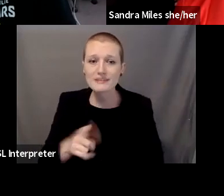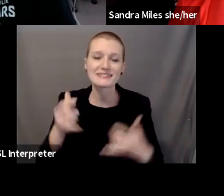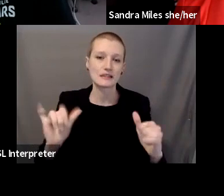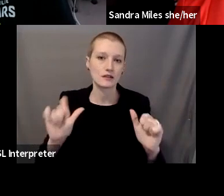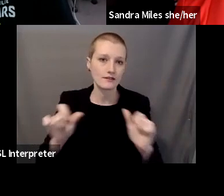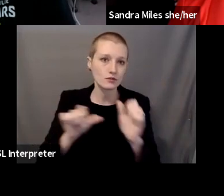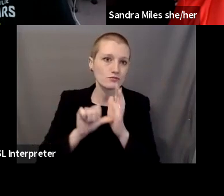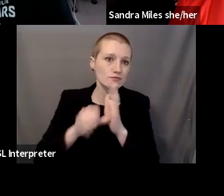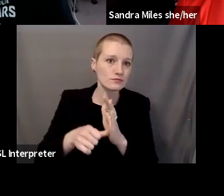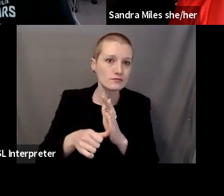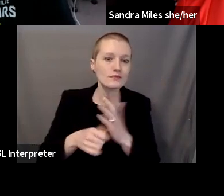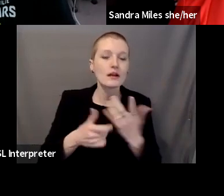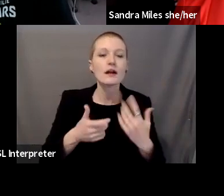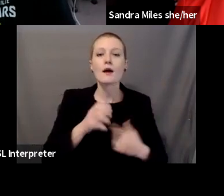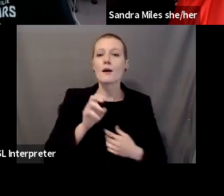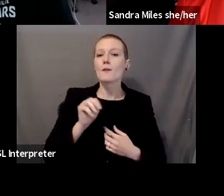Black History Month?